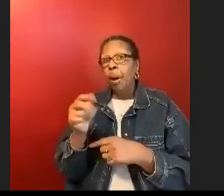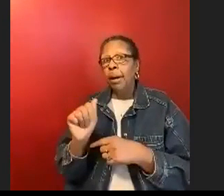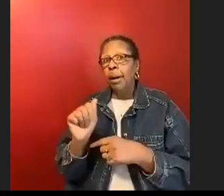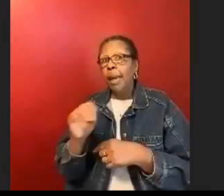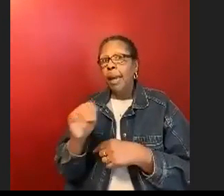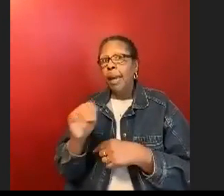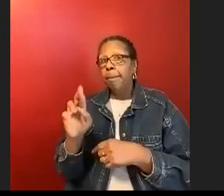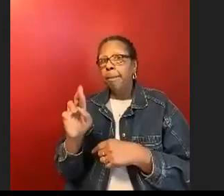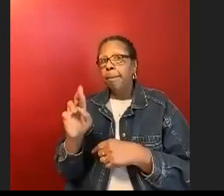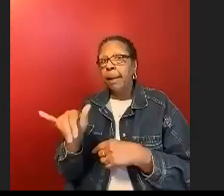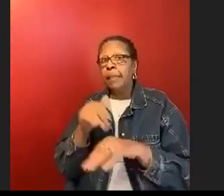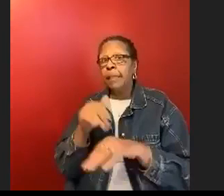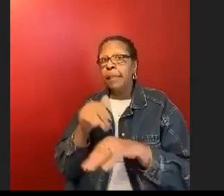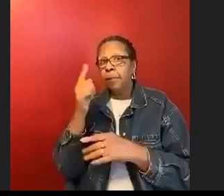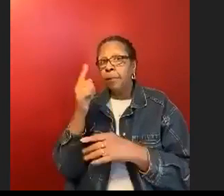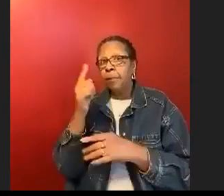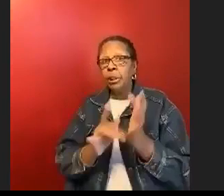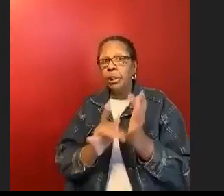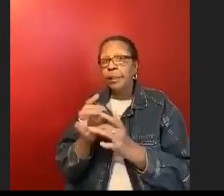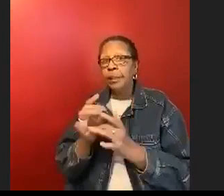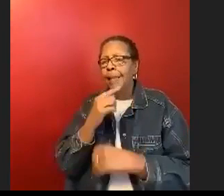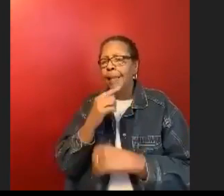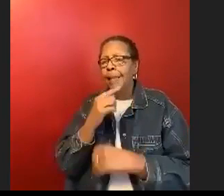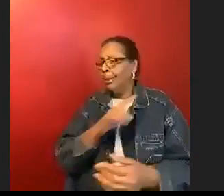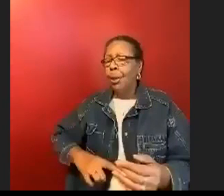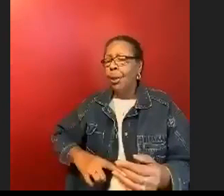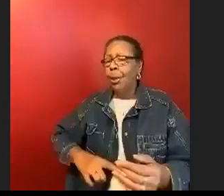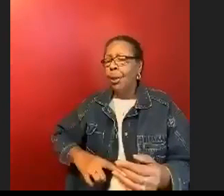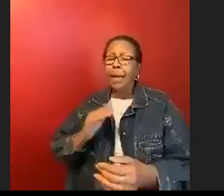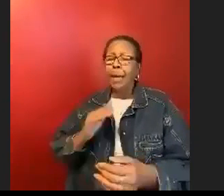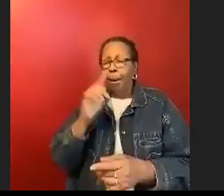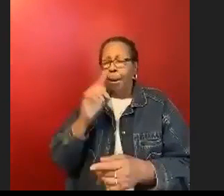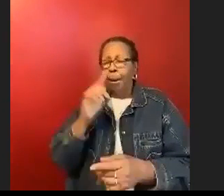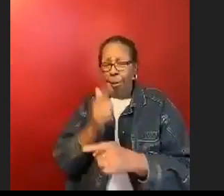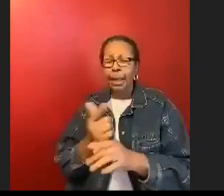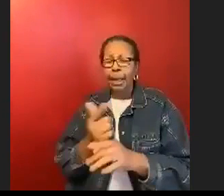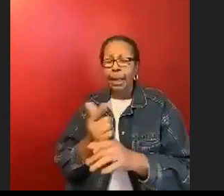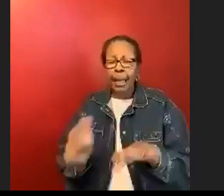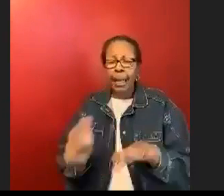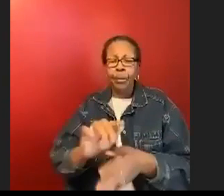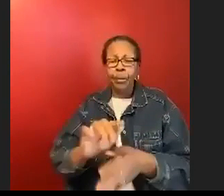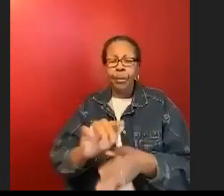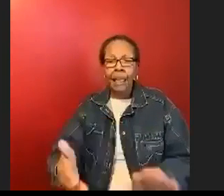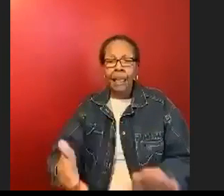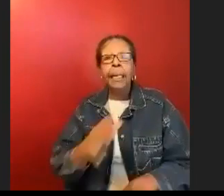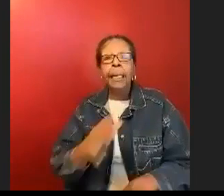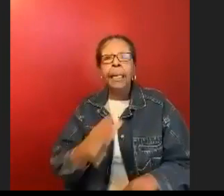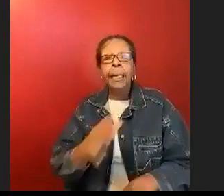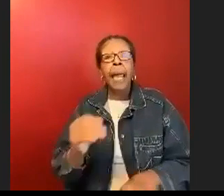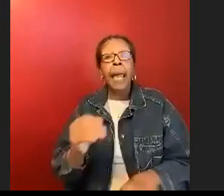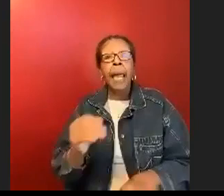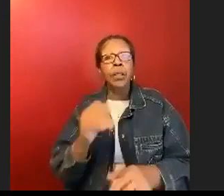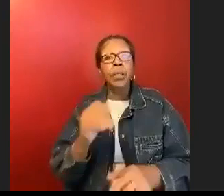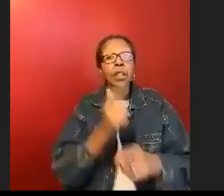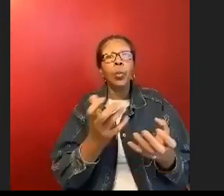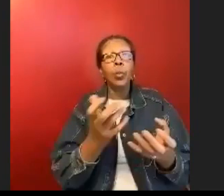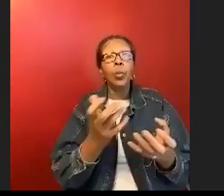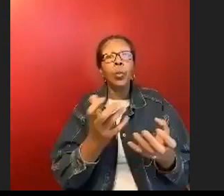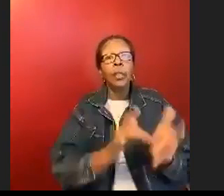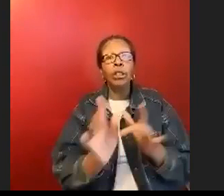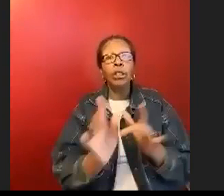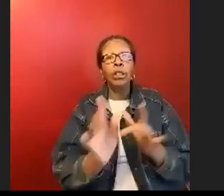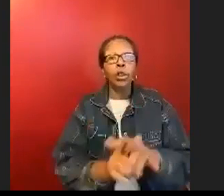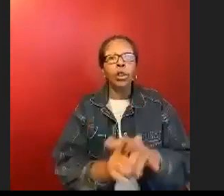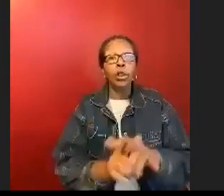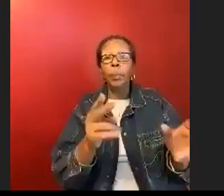And they wanted him to come quick so they could, so Lazarus could be saved. Remember that? And when Thomas was